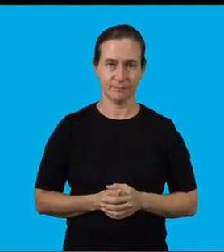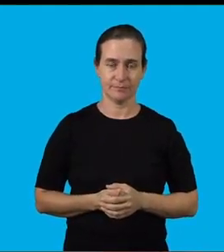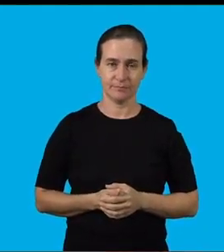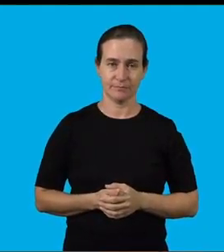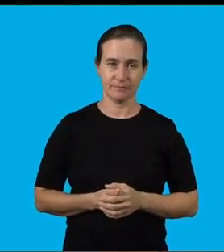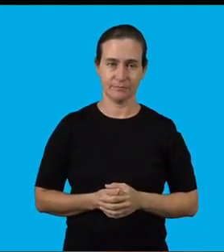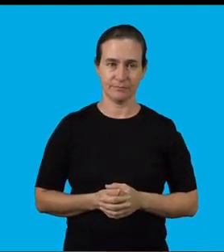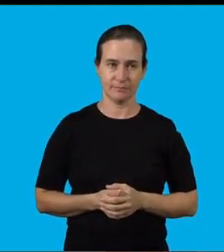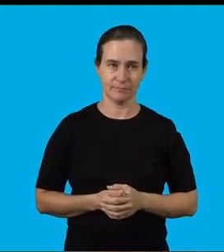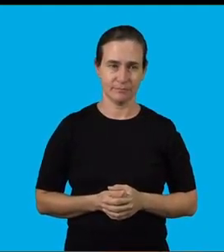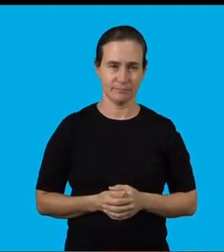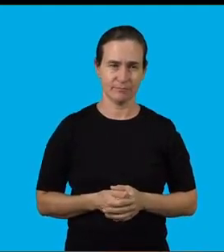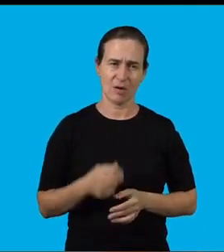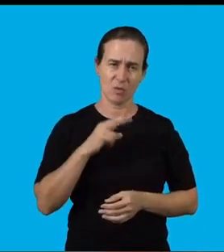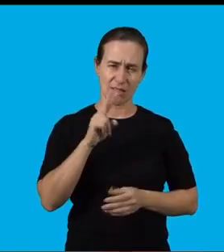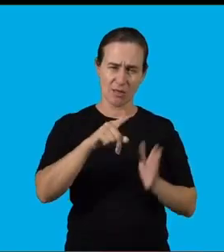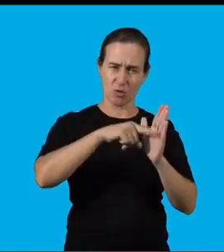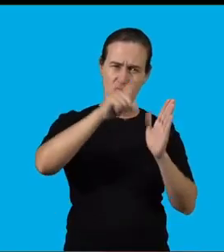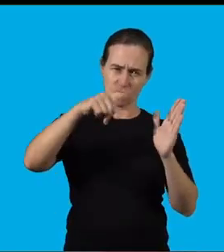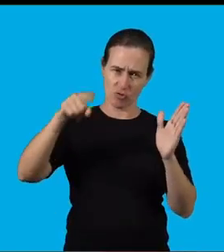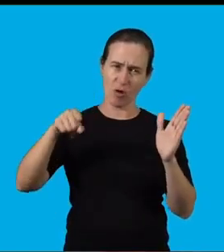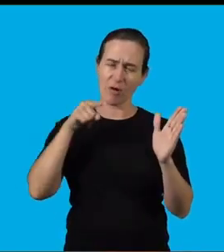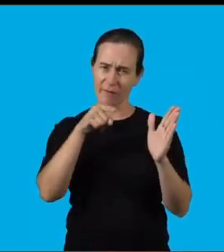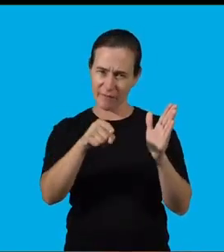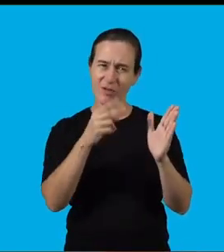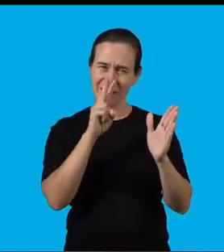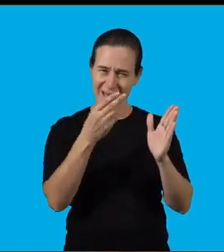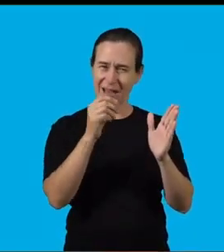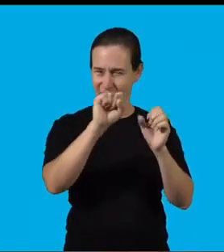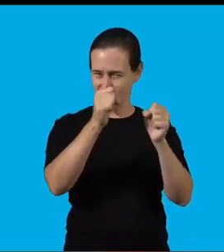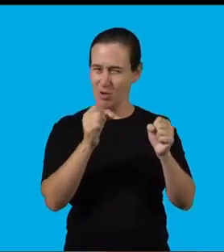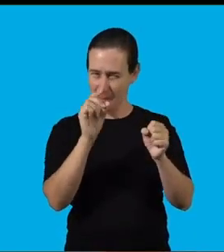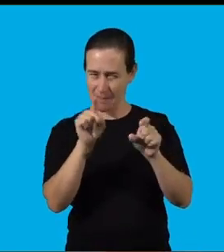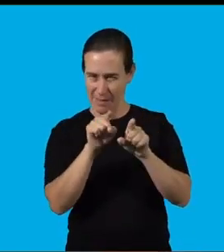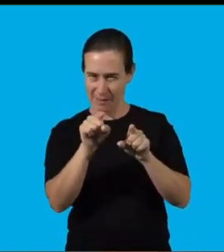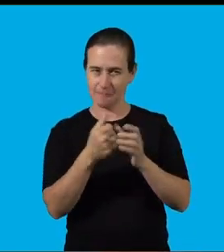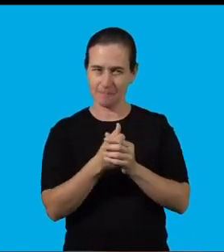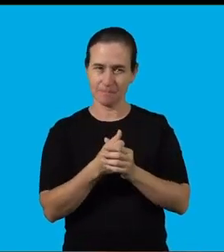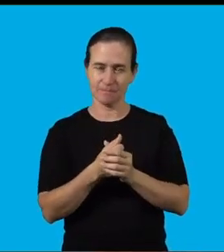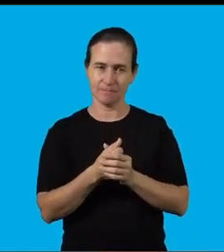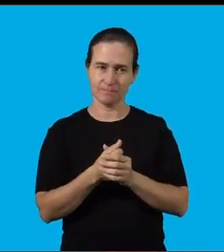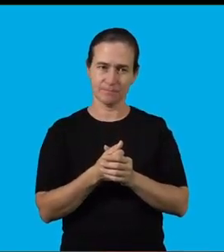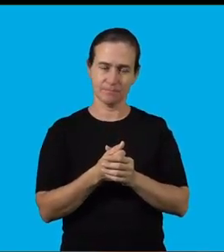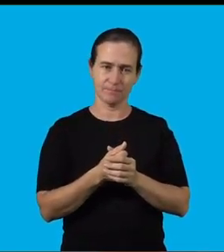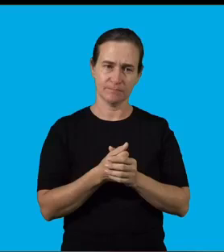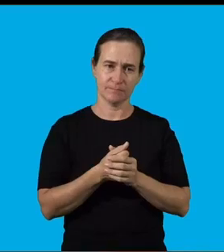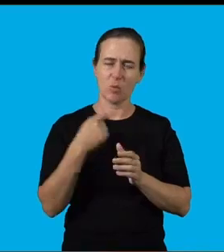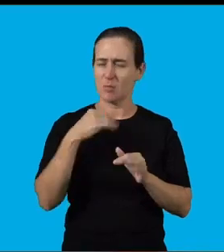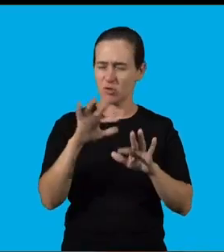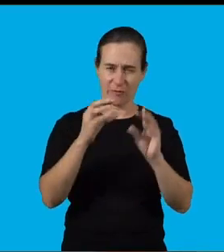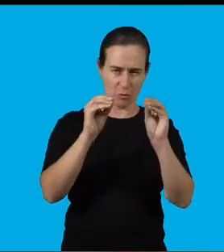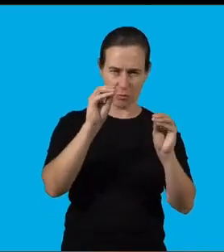minimum turning point. Okay, so and we can see that our graph is sort of already taking that shape. We just need to complete it, include our